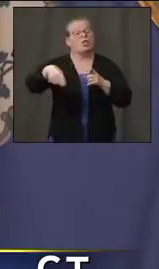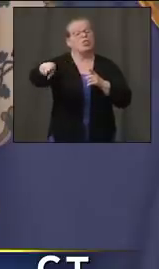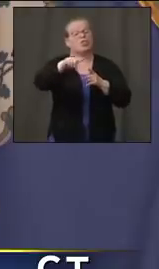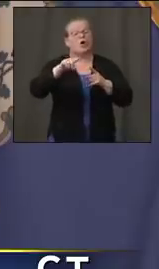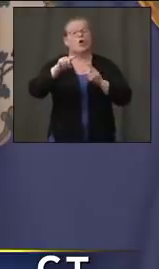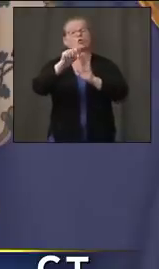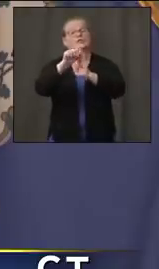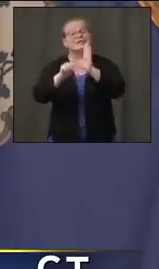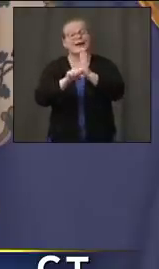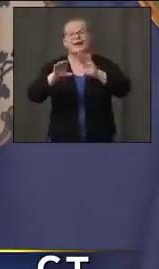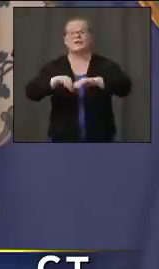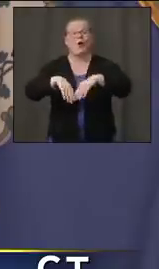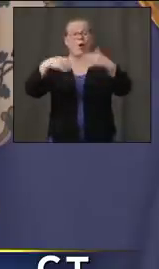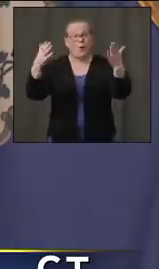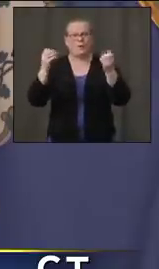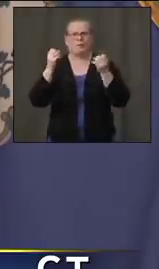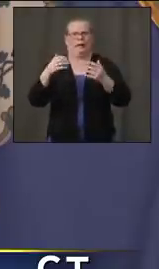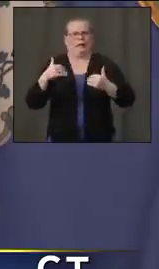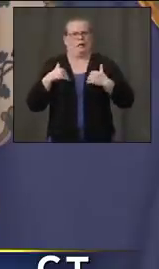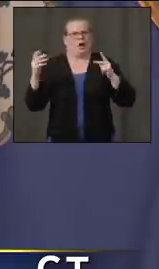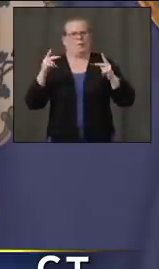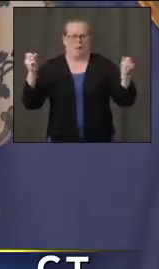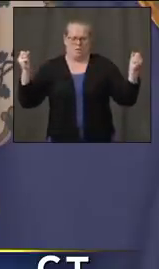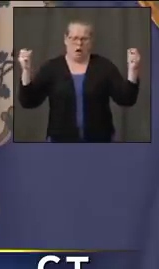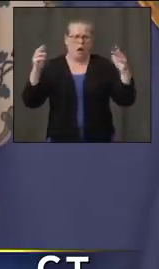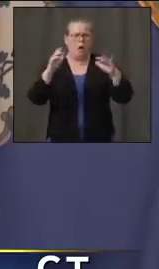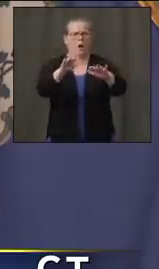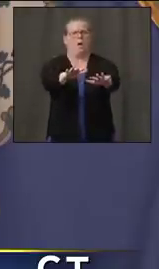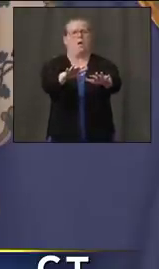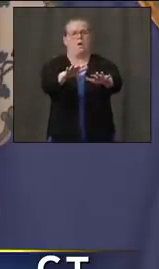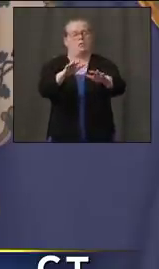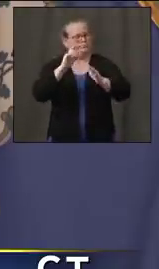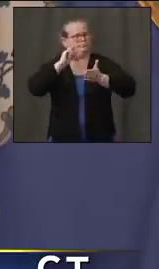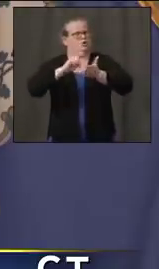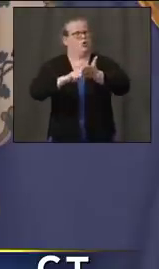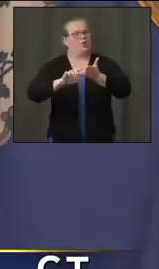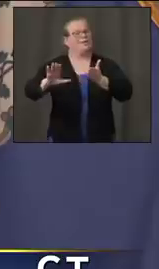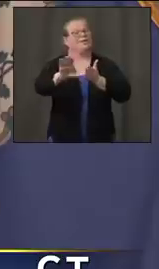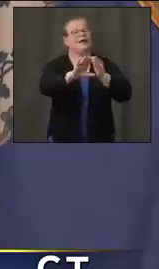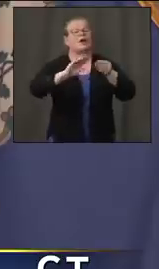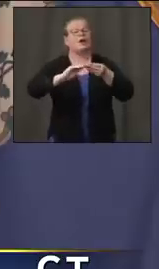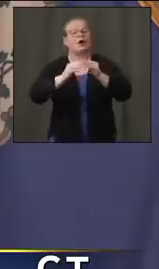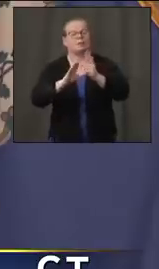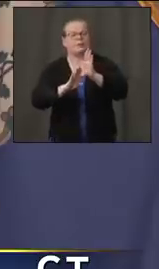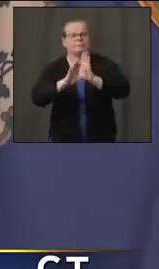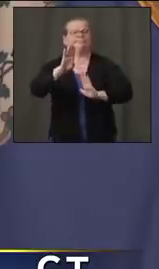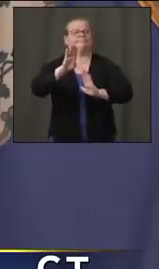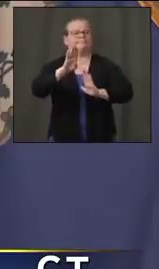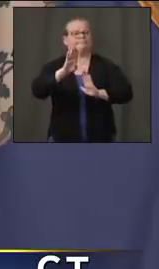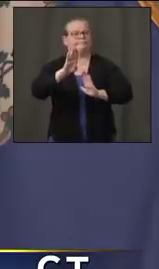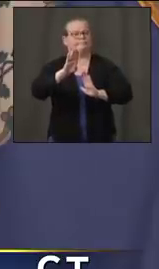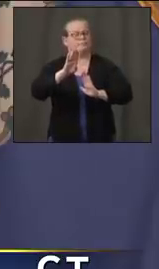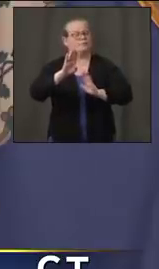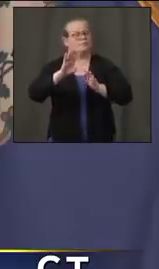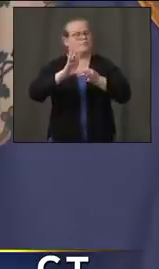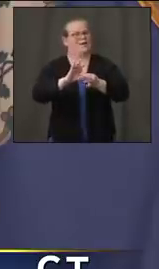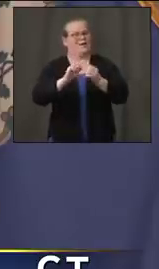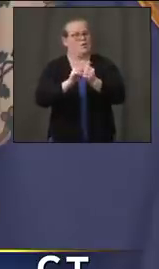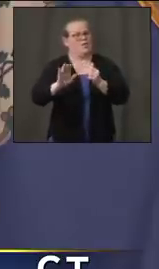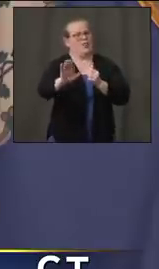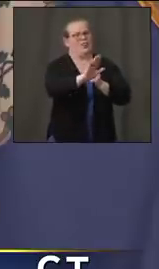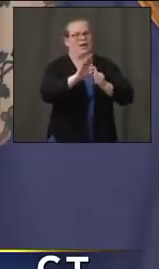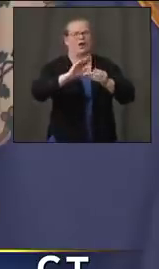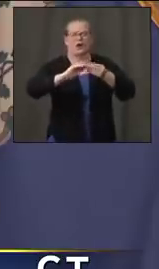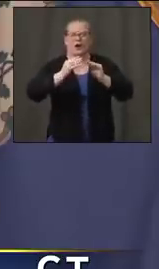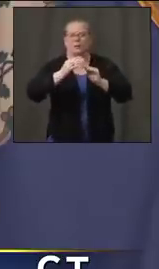pouring back into some of those venues. And there have been some spikes in terms of the infection rates. So this is what we got to